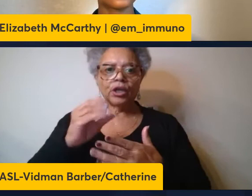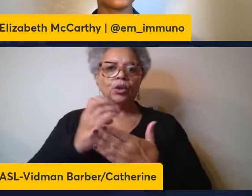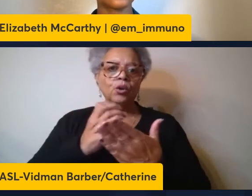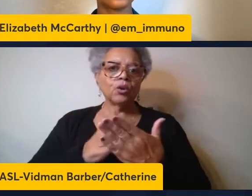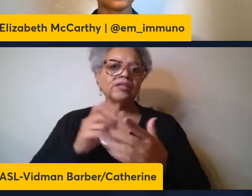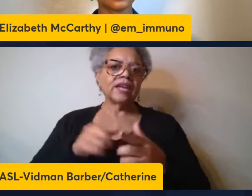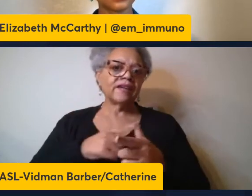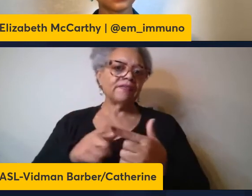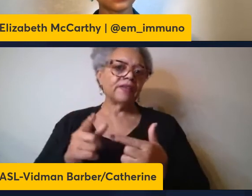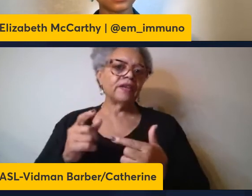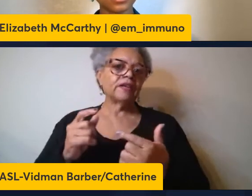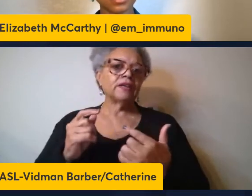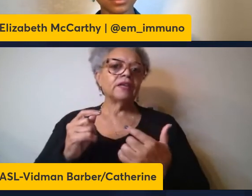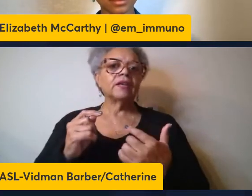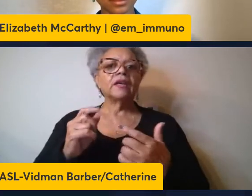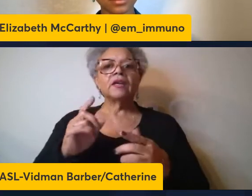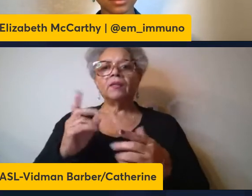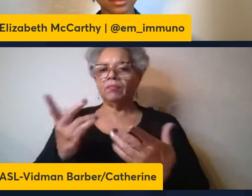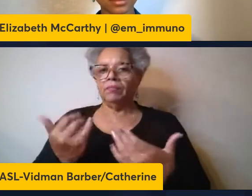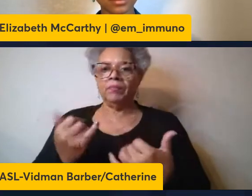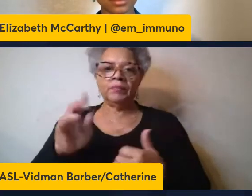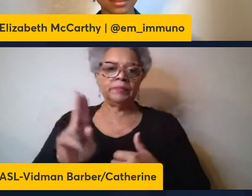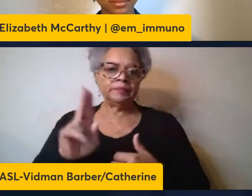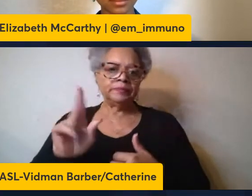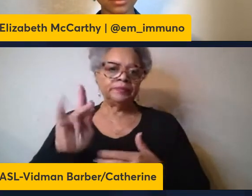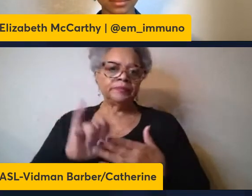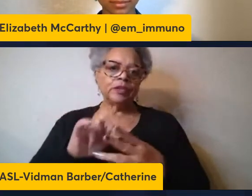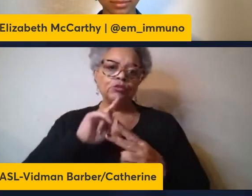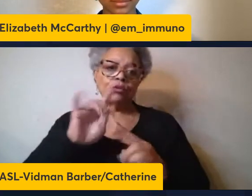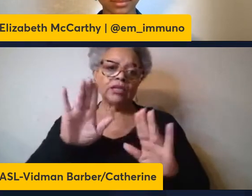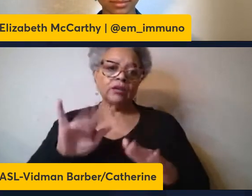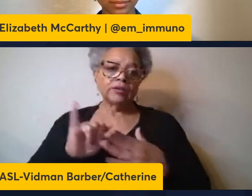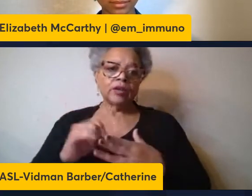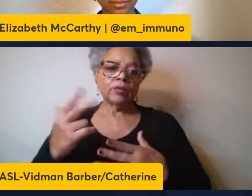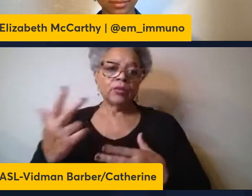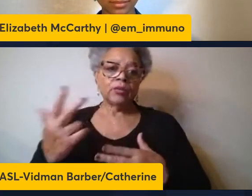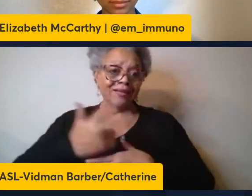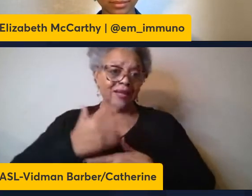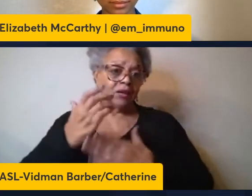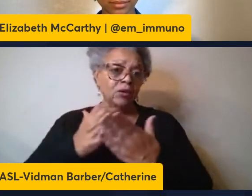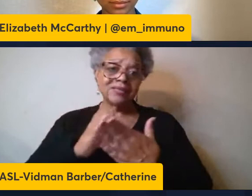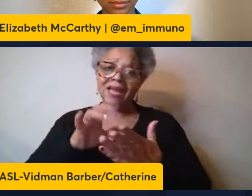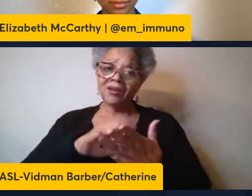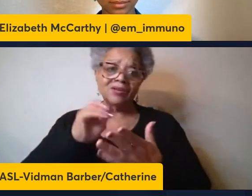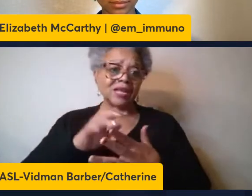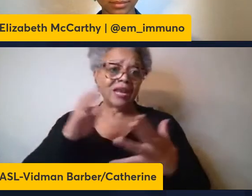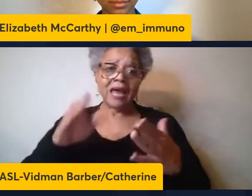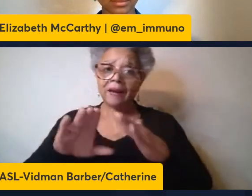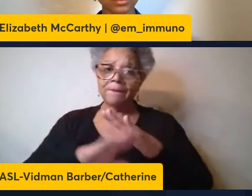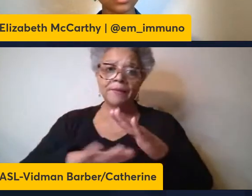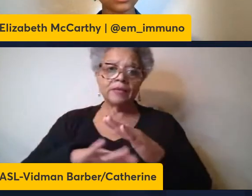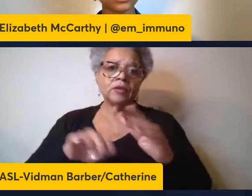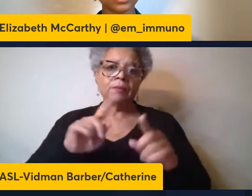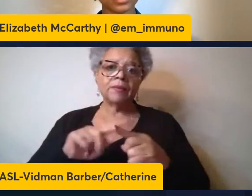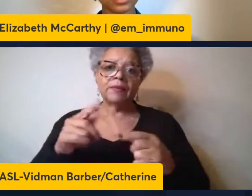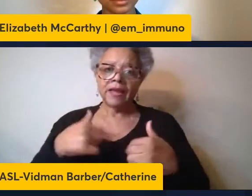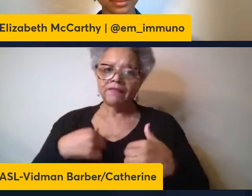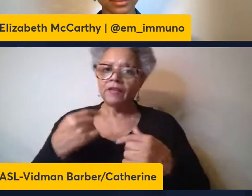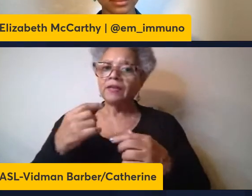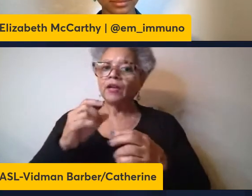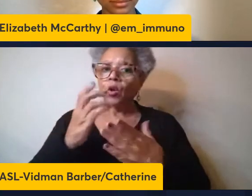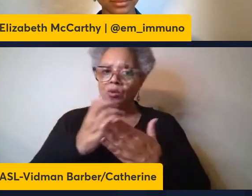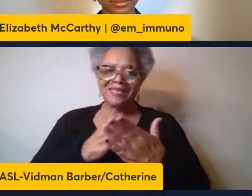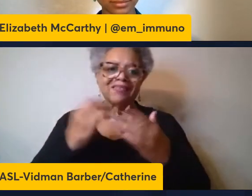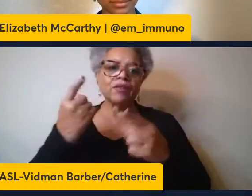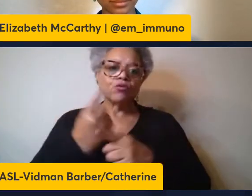Rivers in Newcastle in the UK. And that was really great. It was a 3-day course and I learned a lot of the basics. But I think having the courses at the right stage